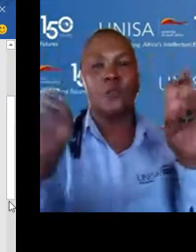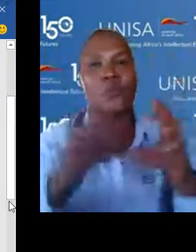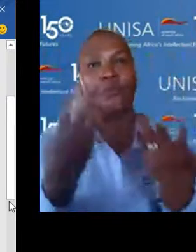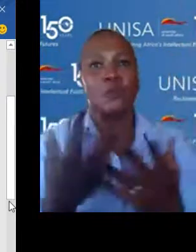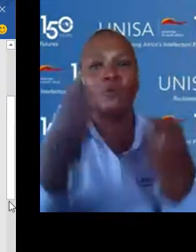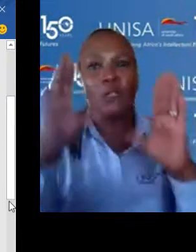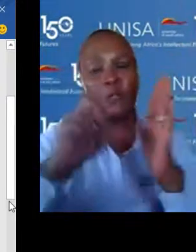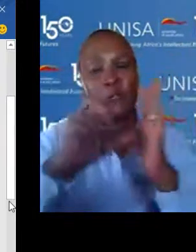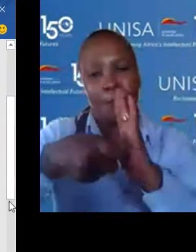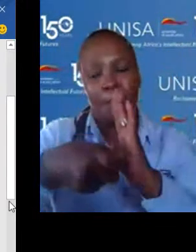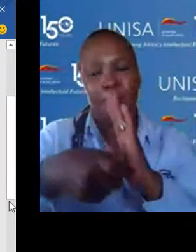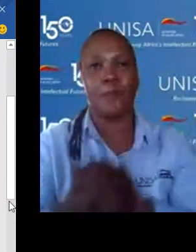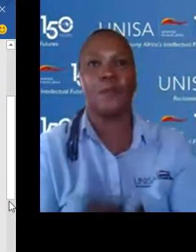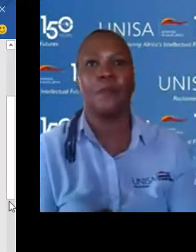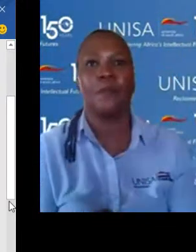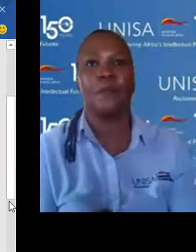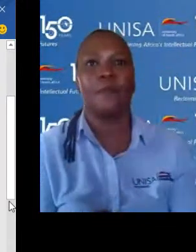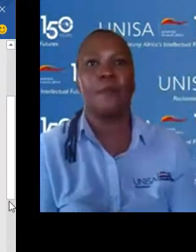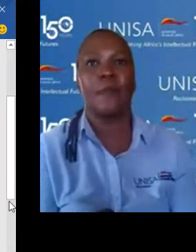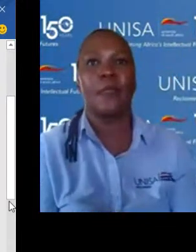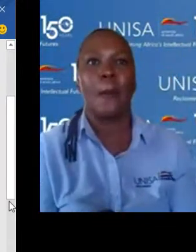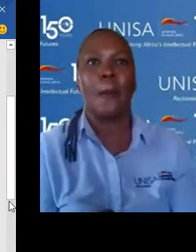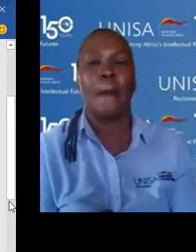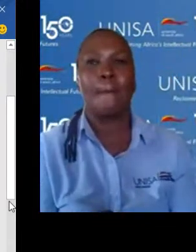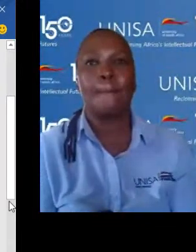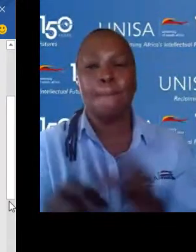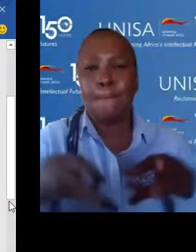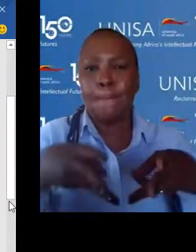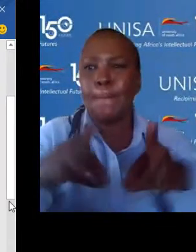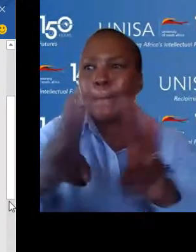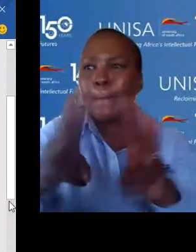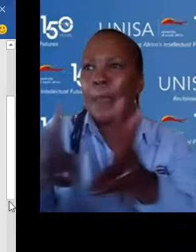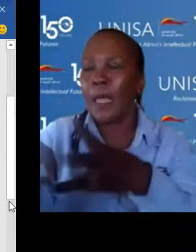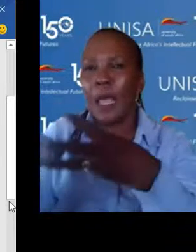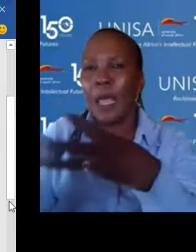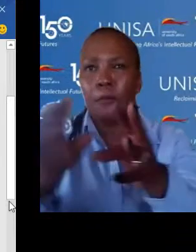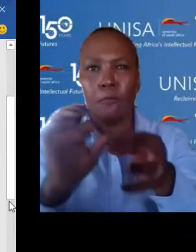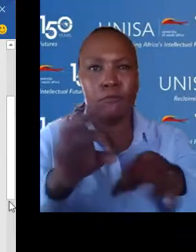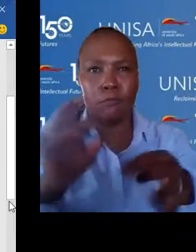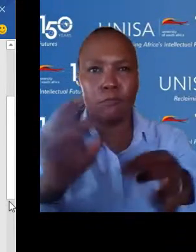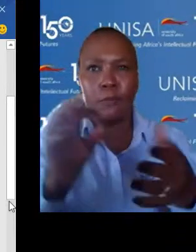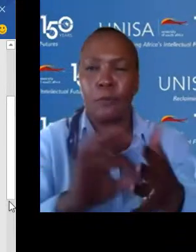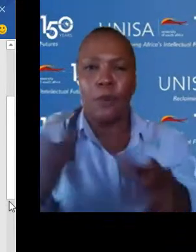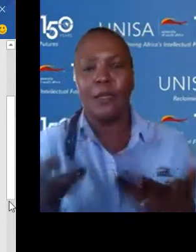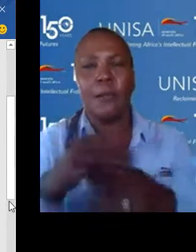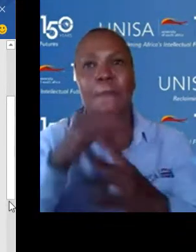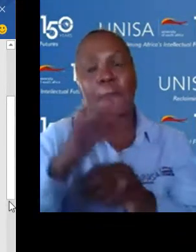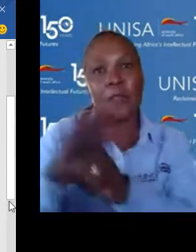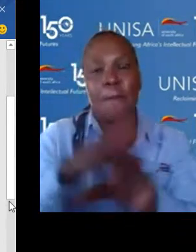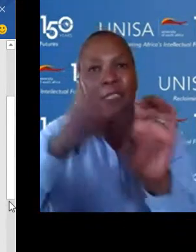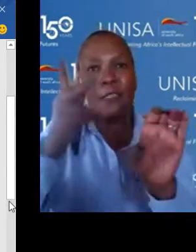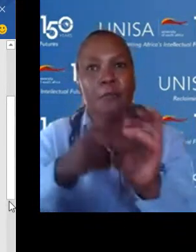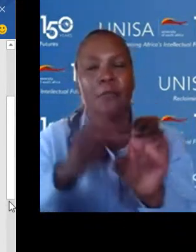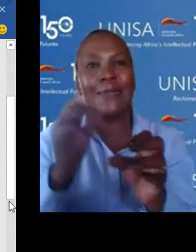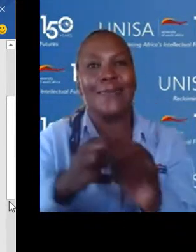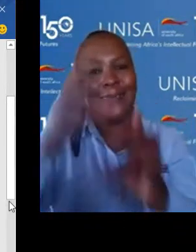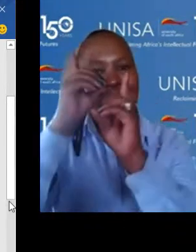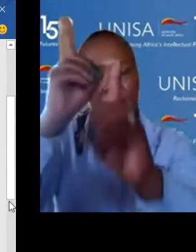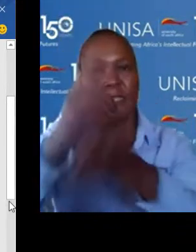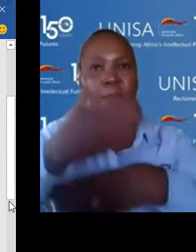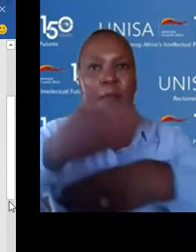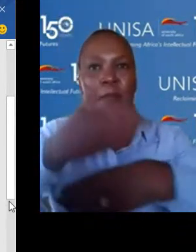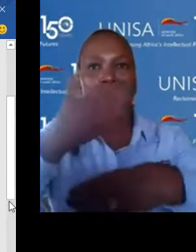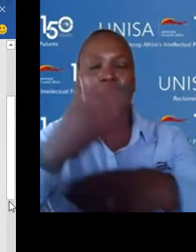disabilities, pave a way for inclusion of meaningful participation in decision-making with